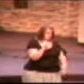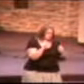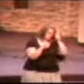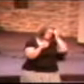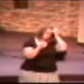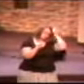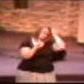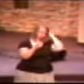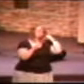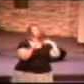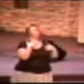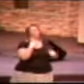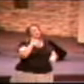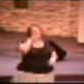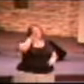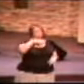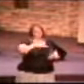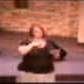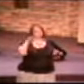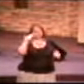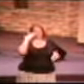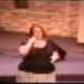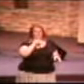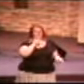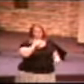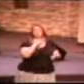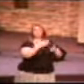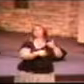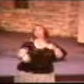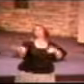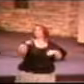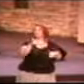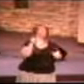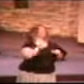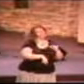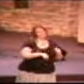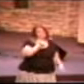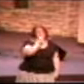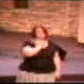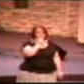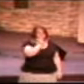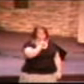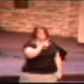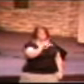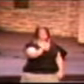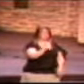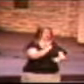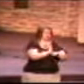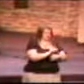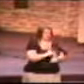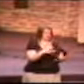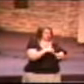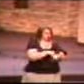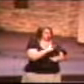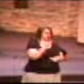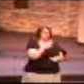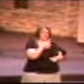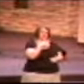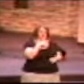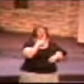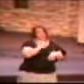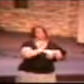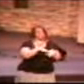I would take a show of hands, but I already know the answer. Some of you cannot stand 3D movies, including the one talking